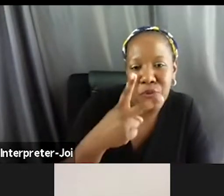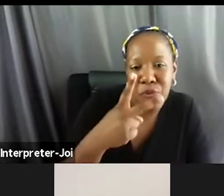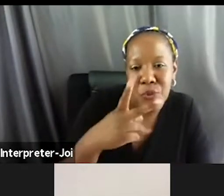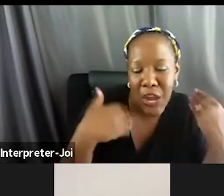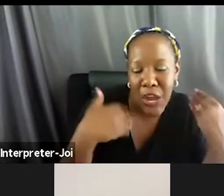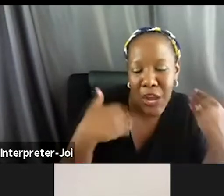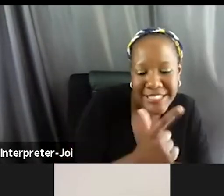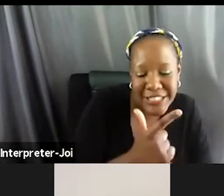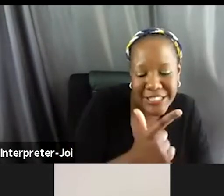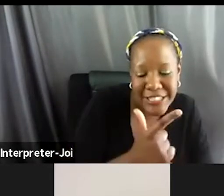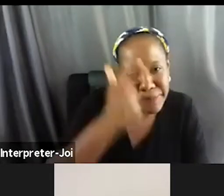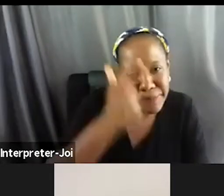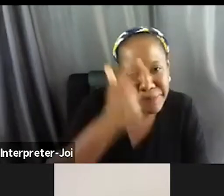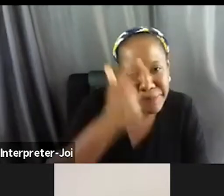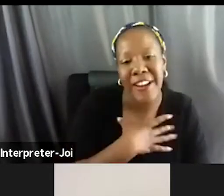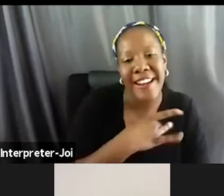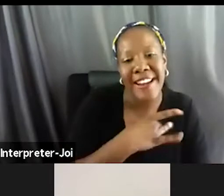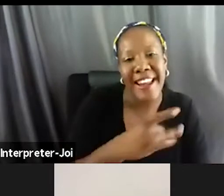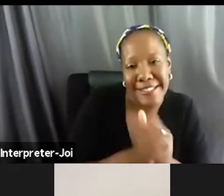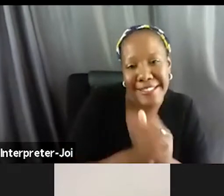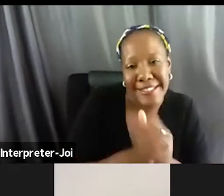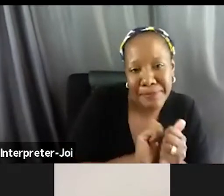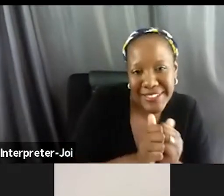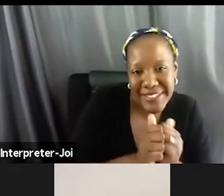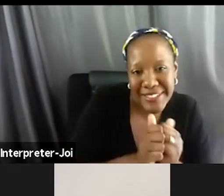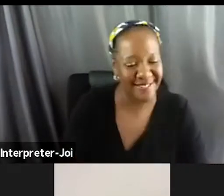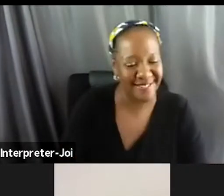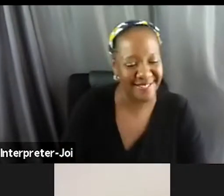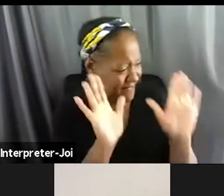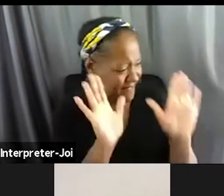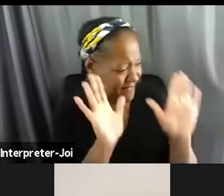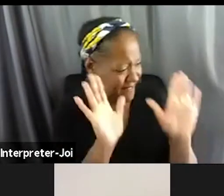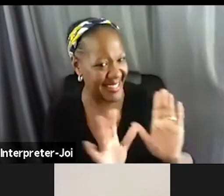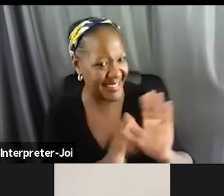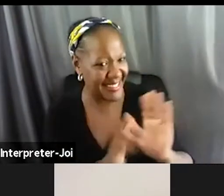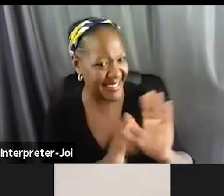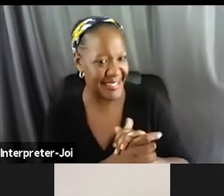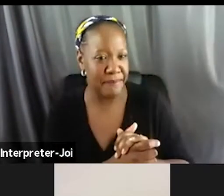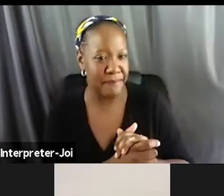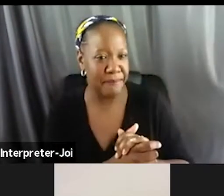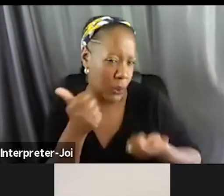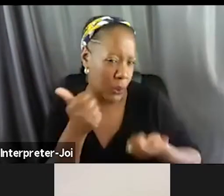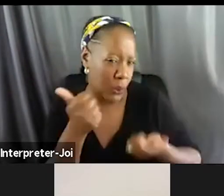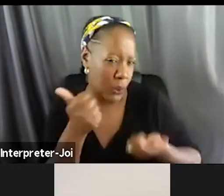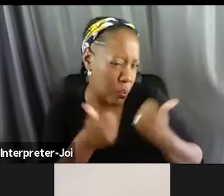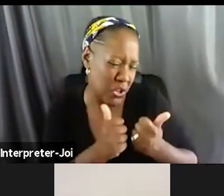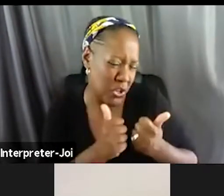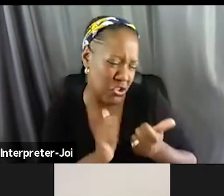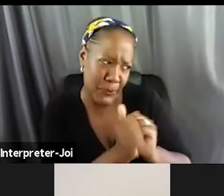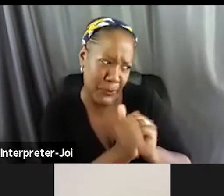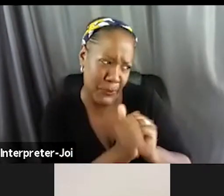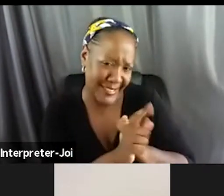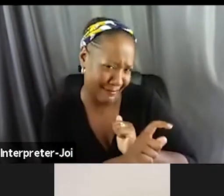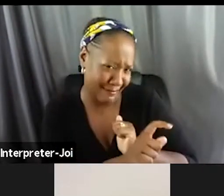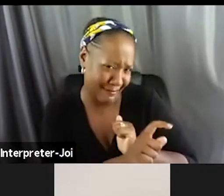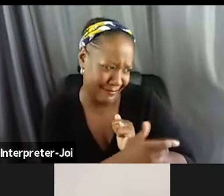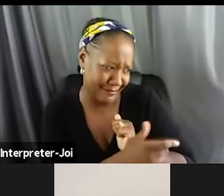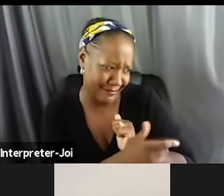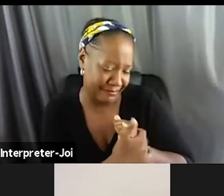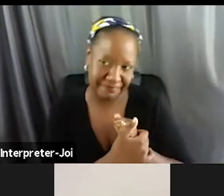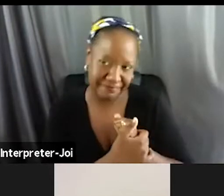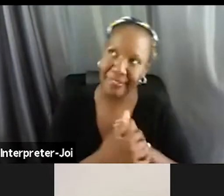like sports. Fantastic. All right. Now I got to ask, which sports? Which sports?